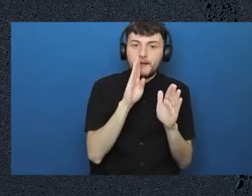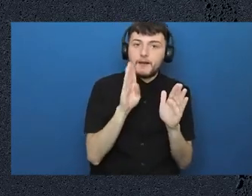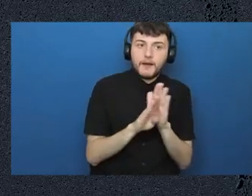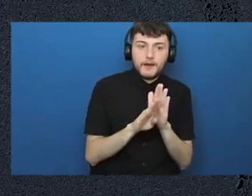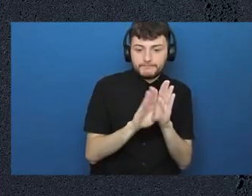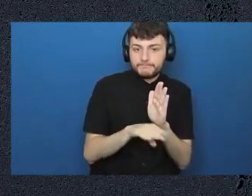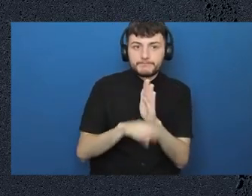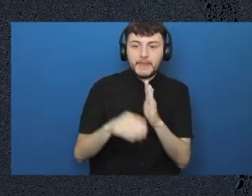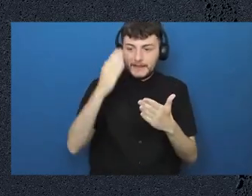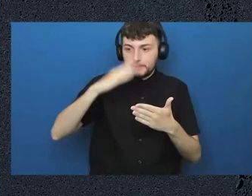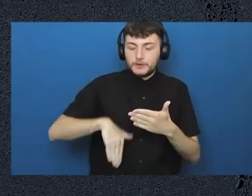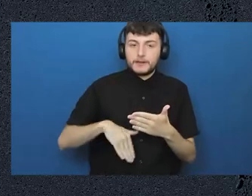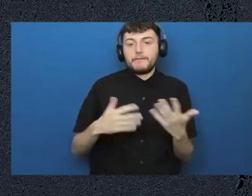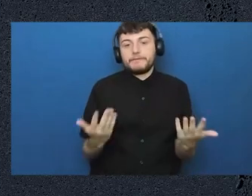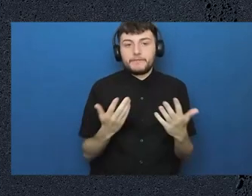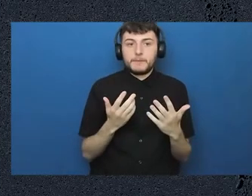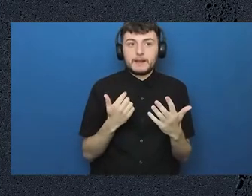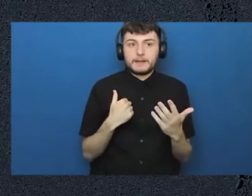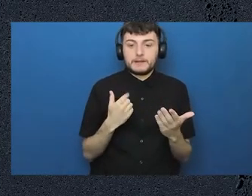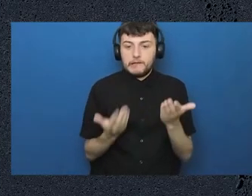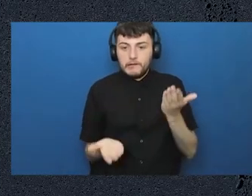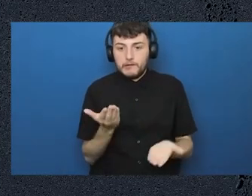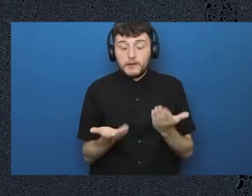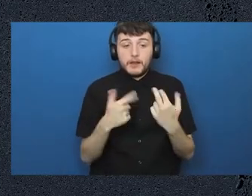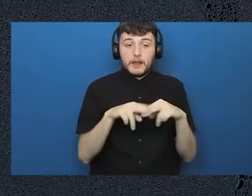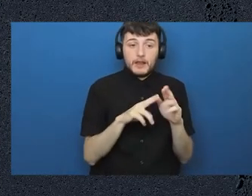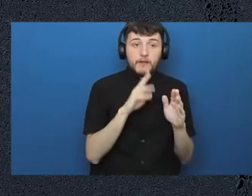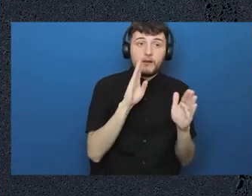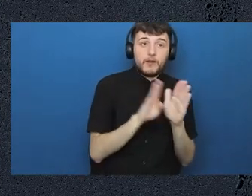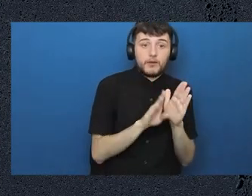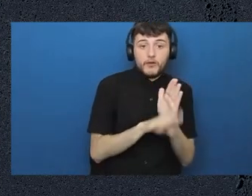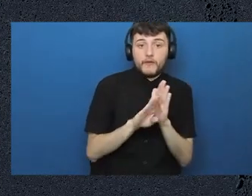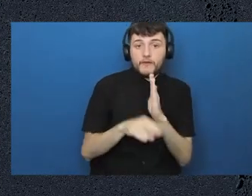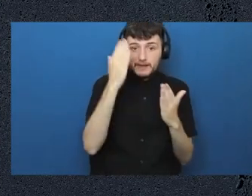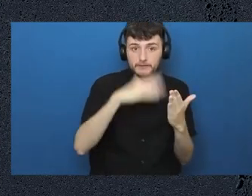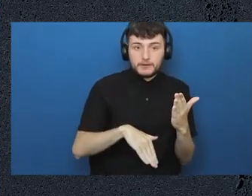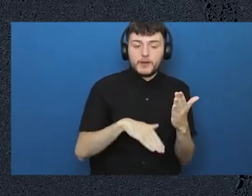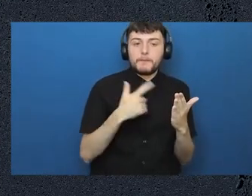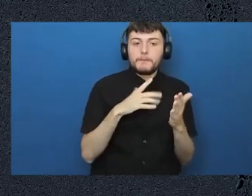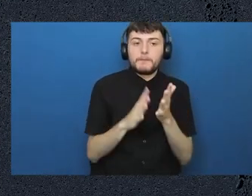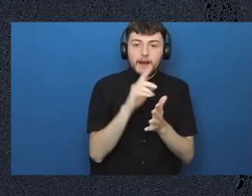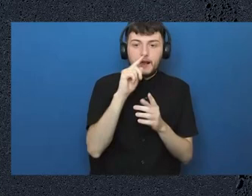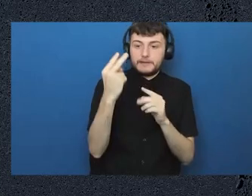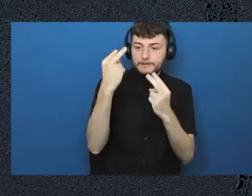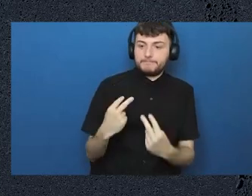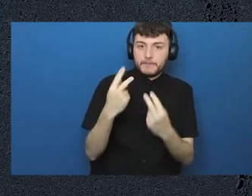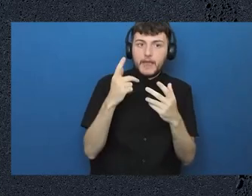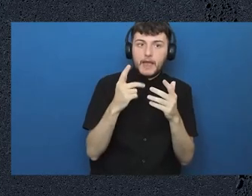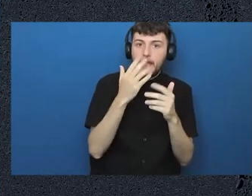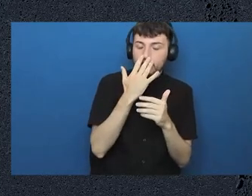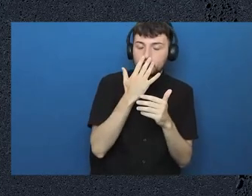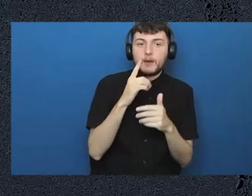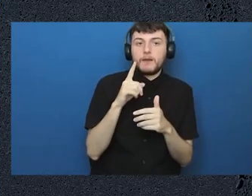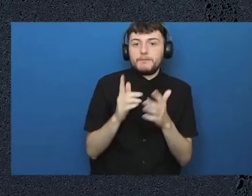If you hide your experience to hide your age, you don't get the job because you don't have the experience. So I think it's a colossal problem. I think